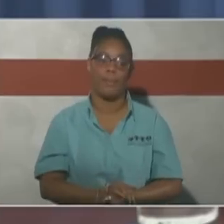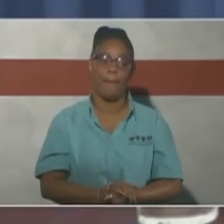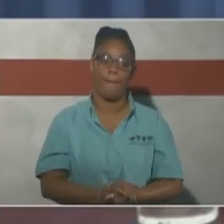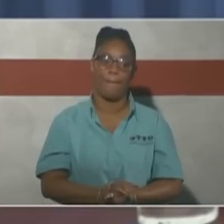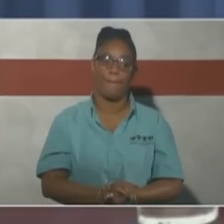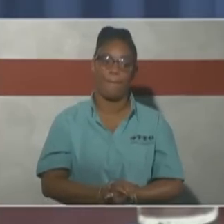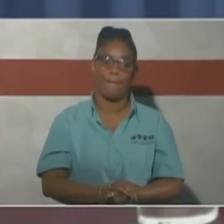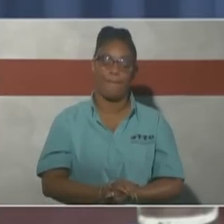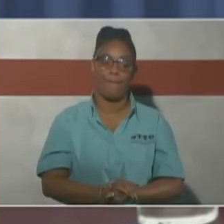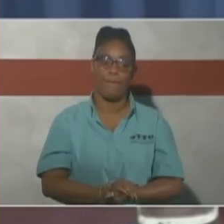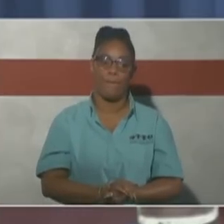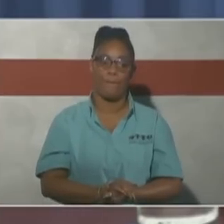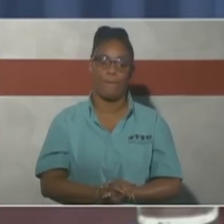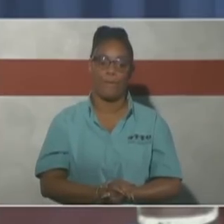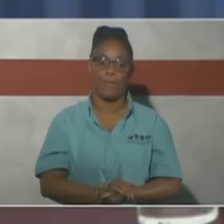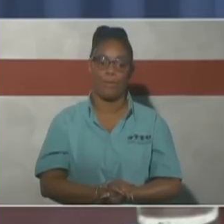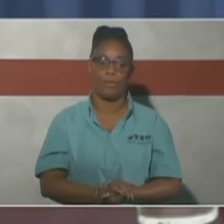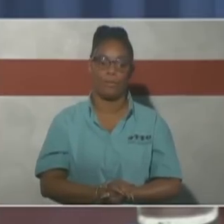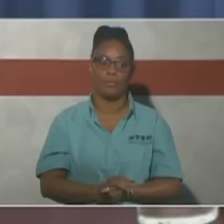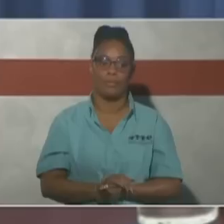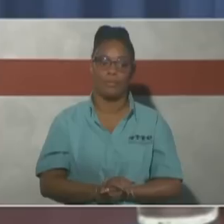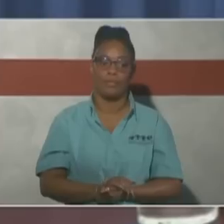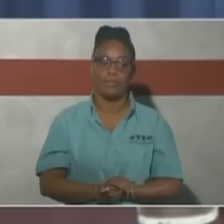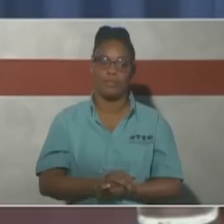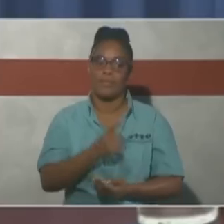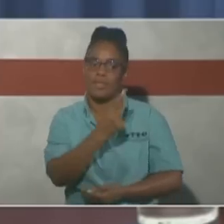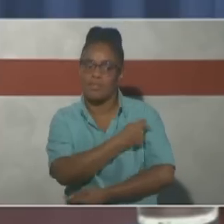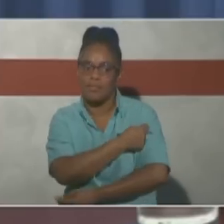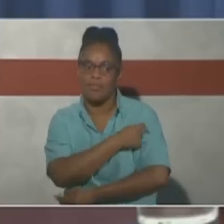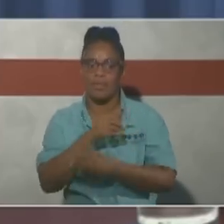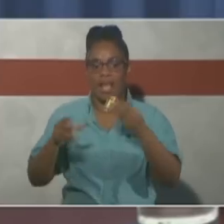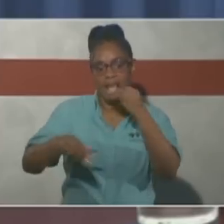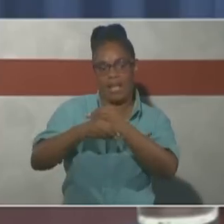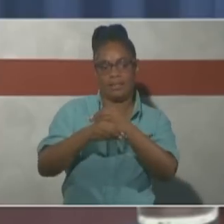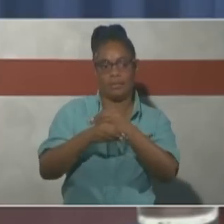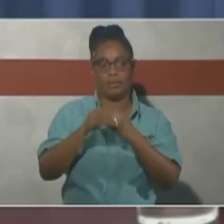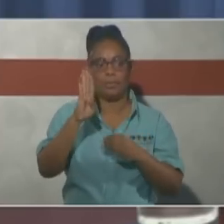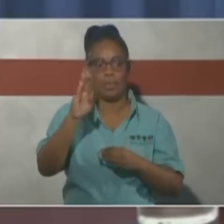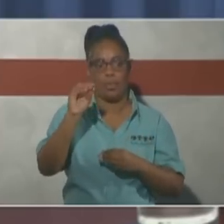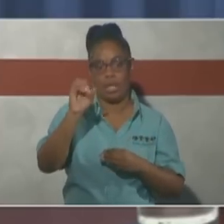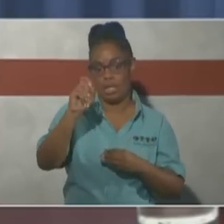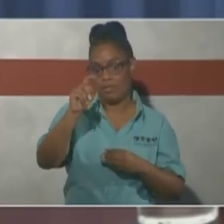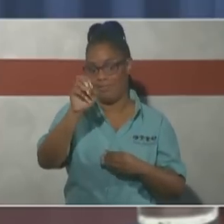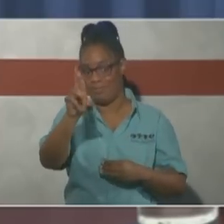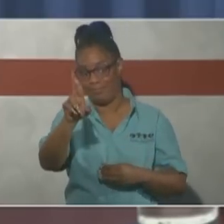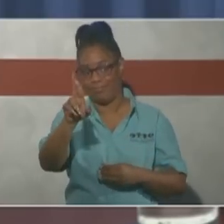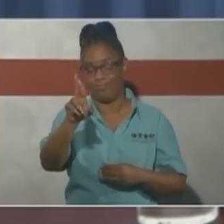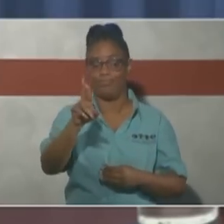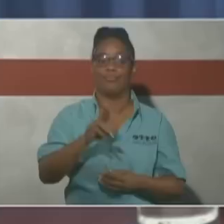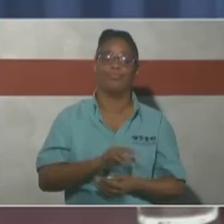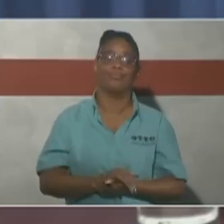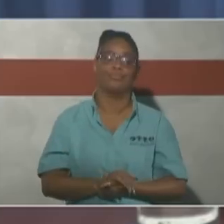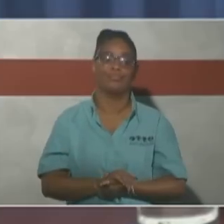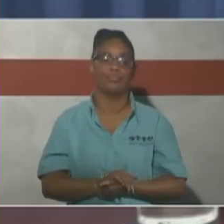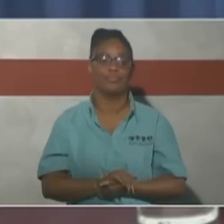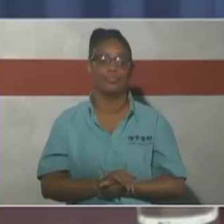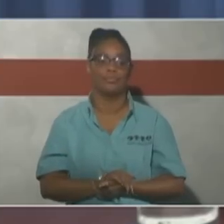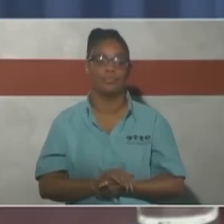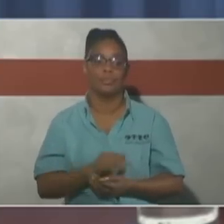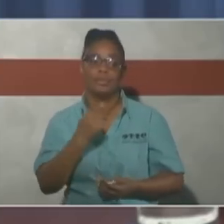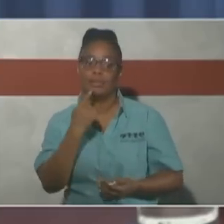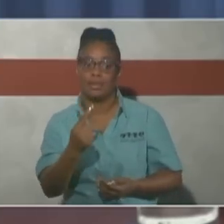718,230 persons completely, which is 51.3% of the population, and